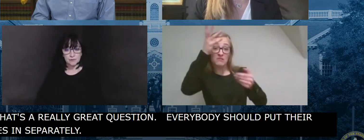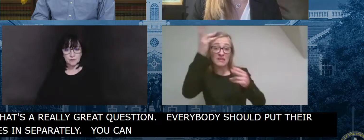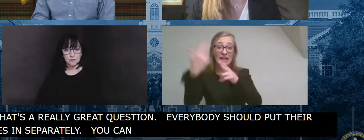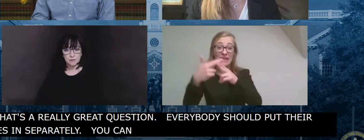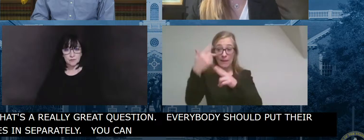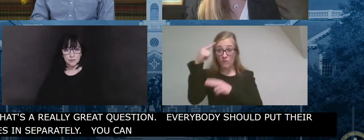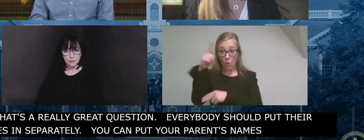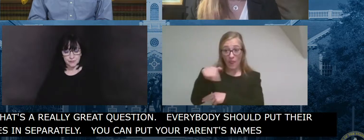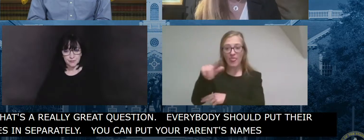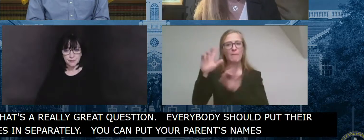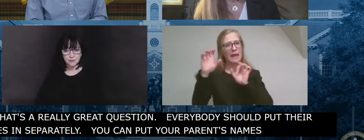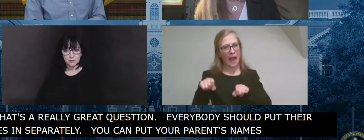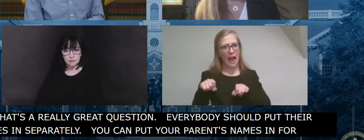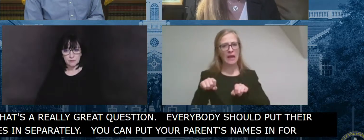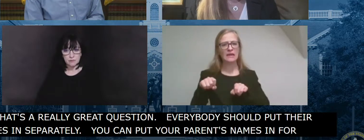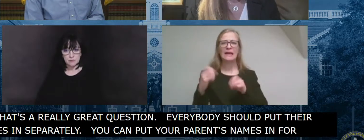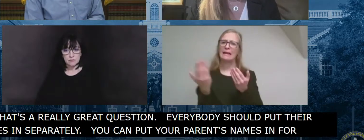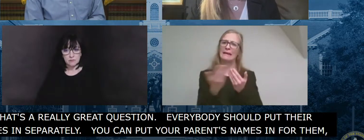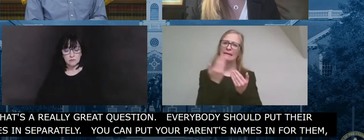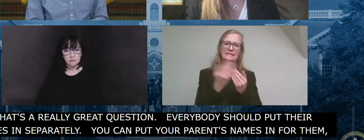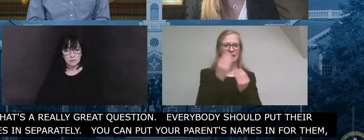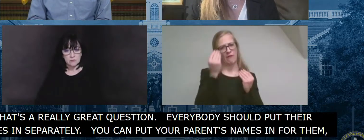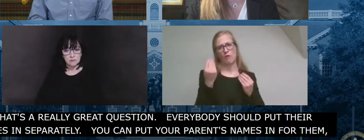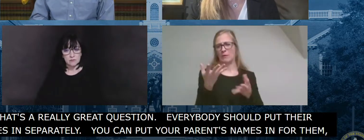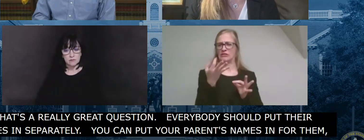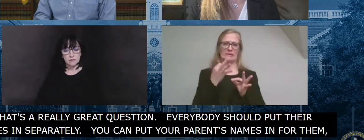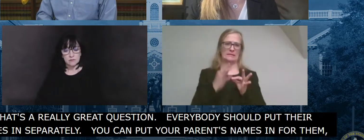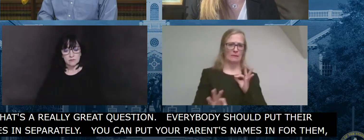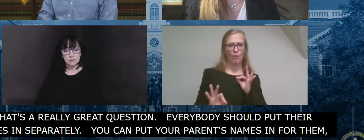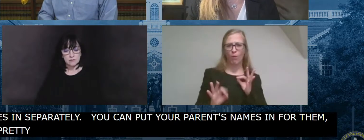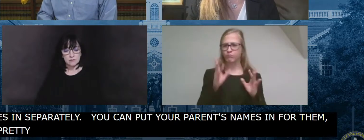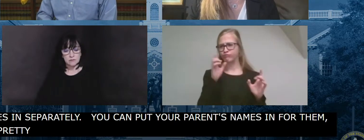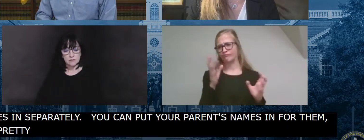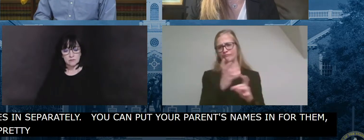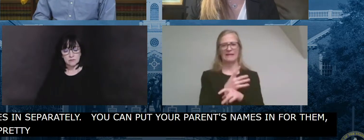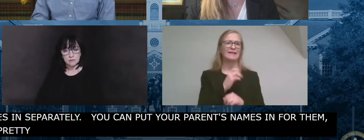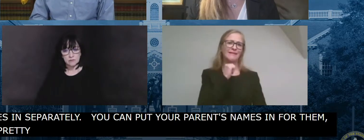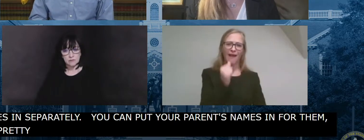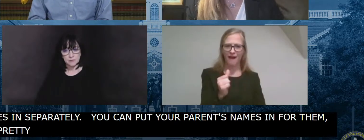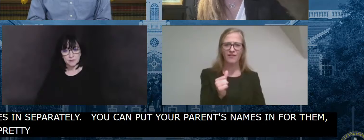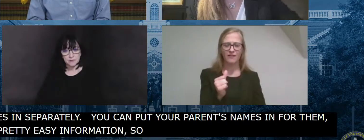can, it's pretty easy information. So, you can